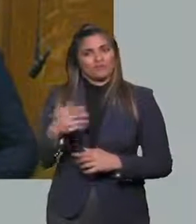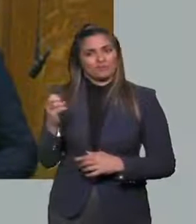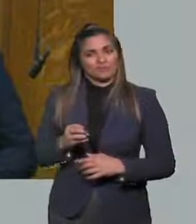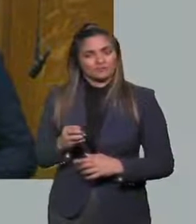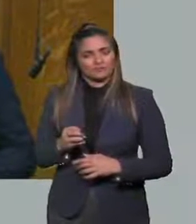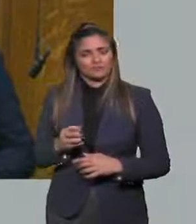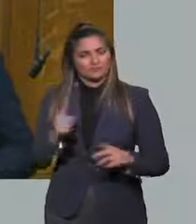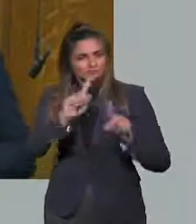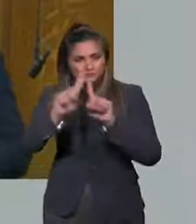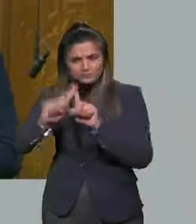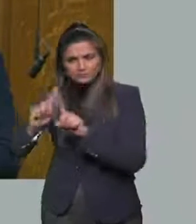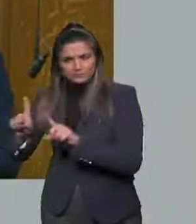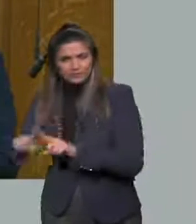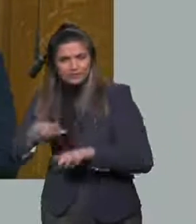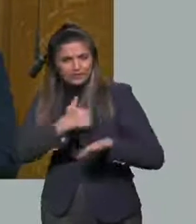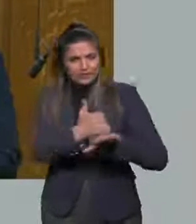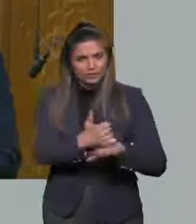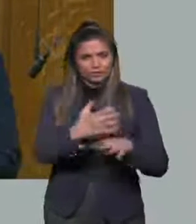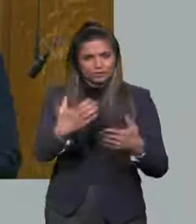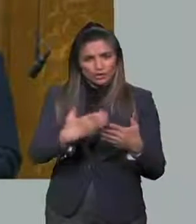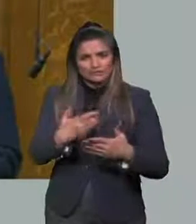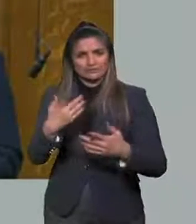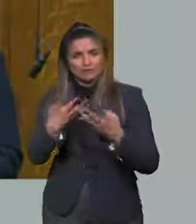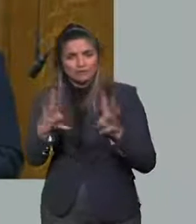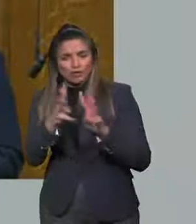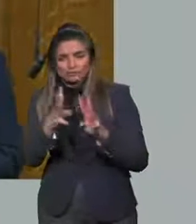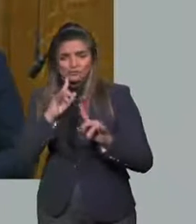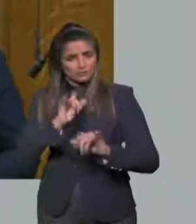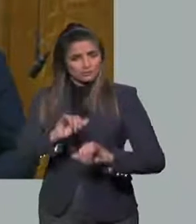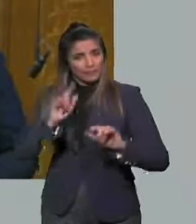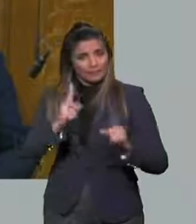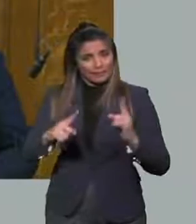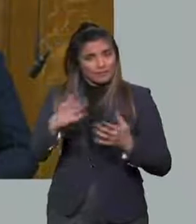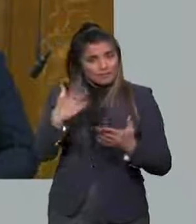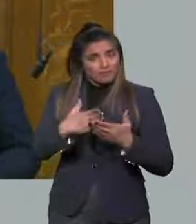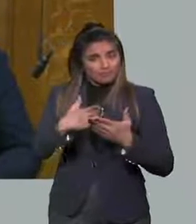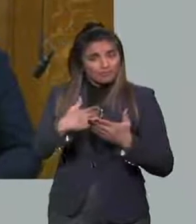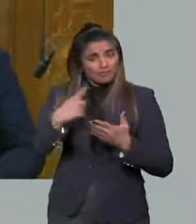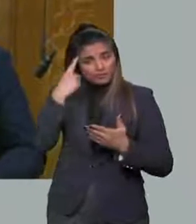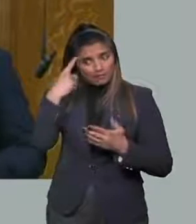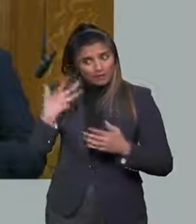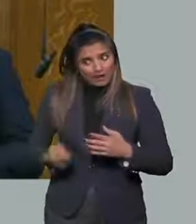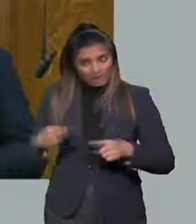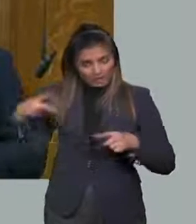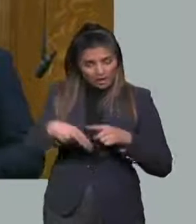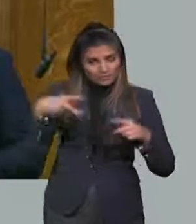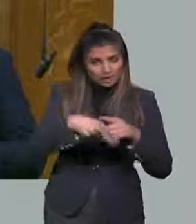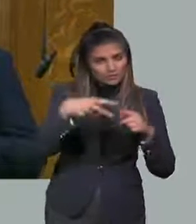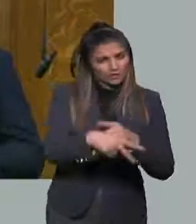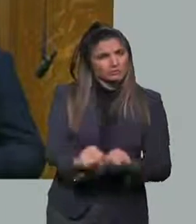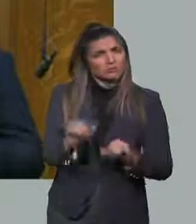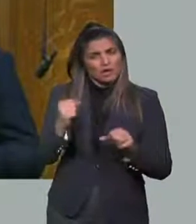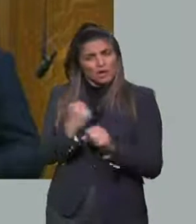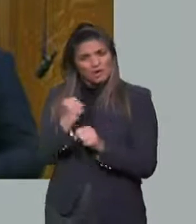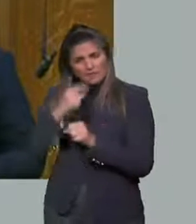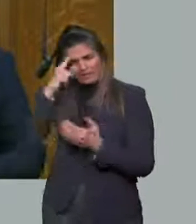have highlighted the real jeopardy that millions of people are now facing from a real terms cut in the level of benefits, and other measures from the government simply